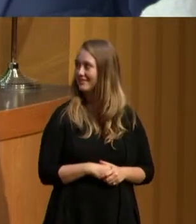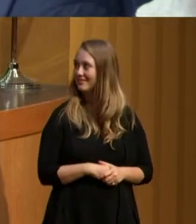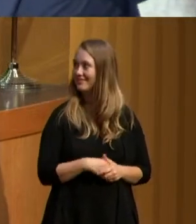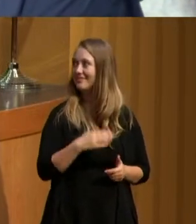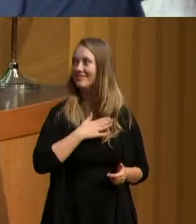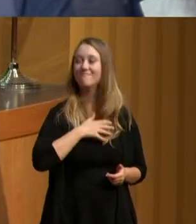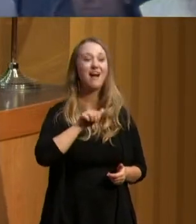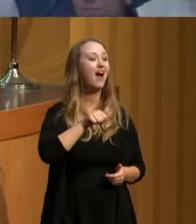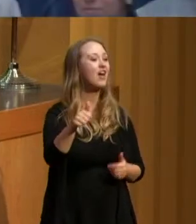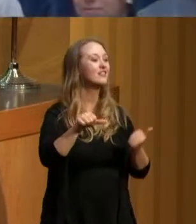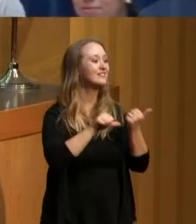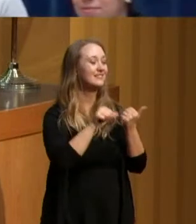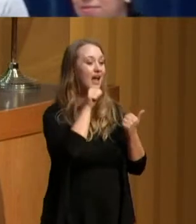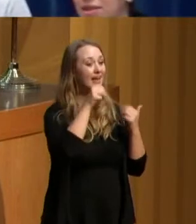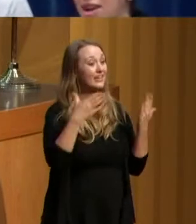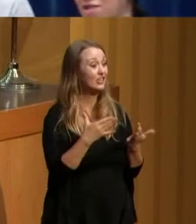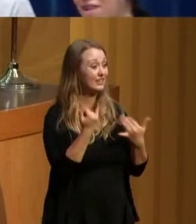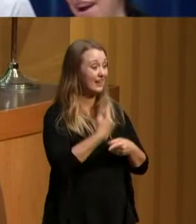not here today.